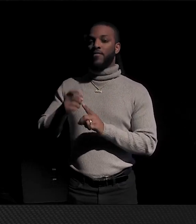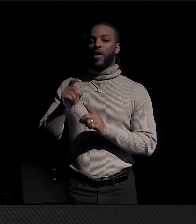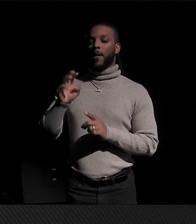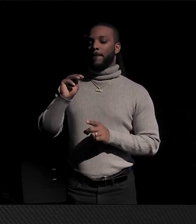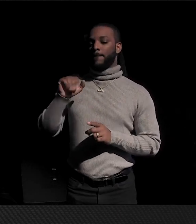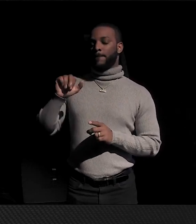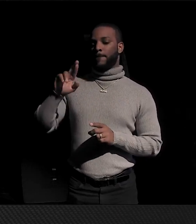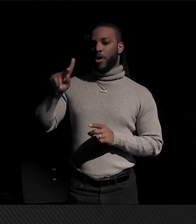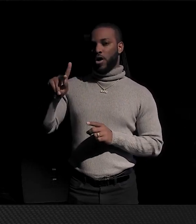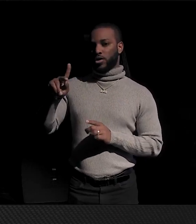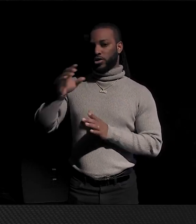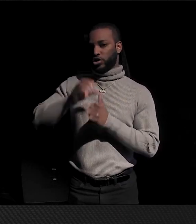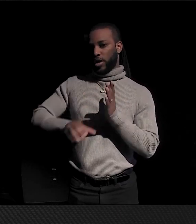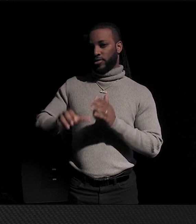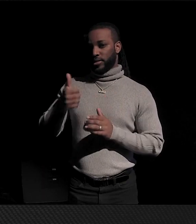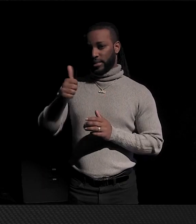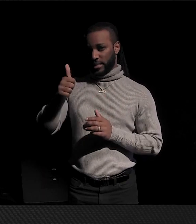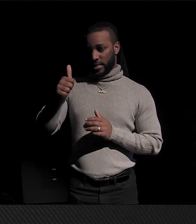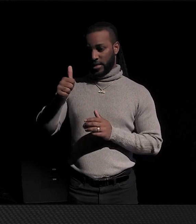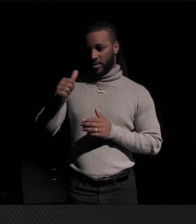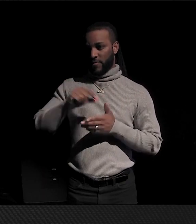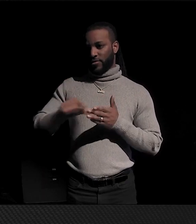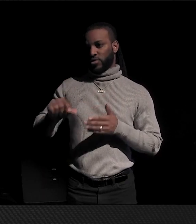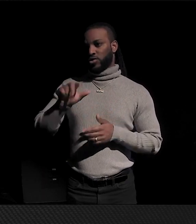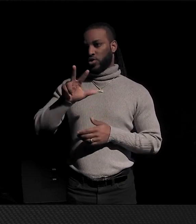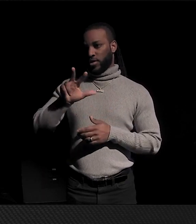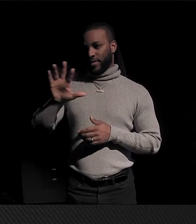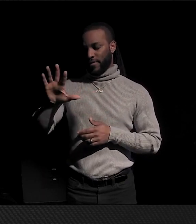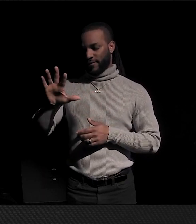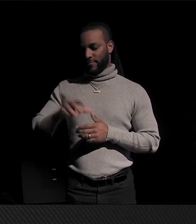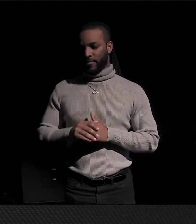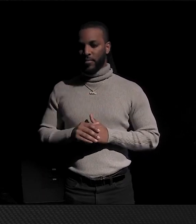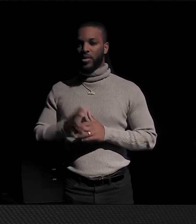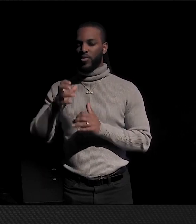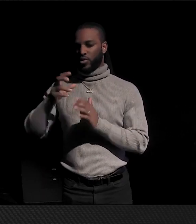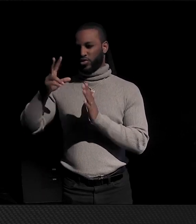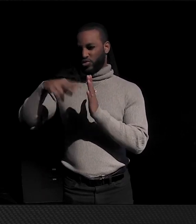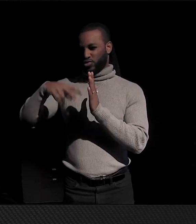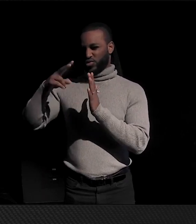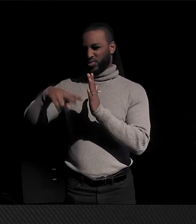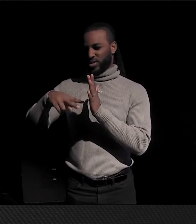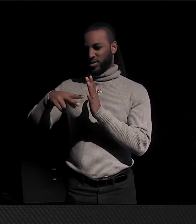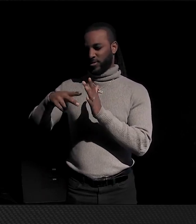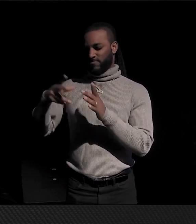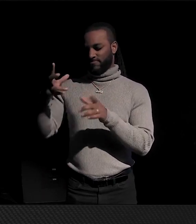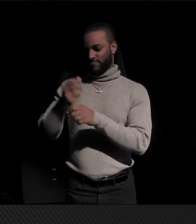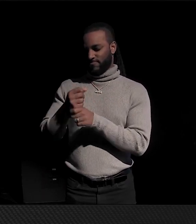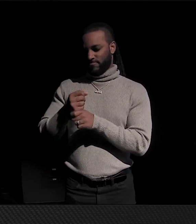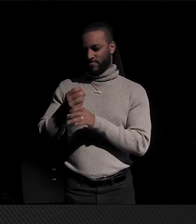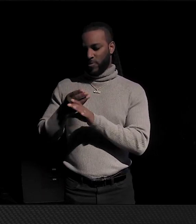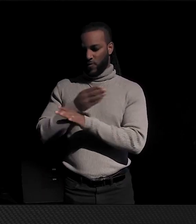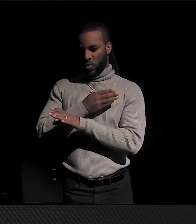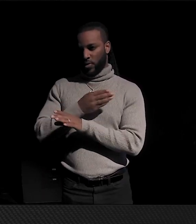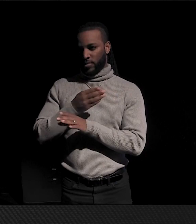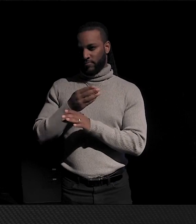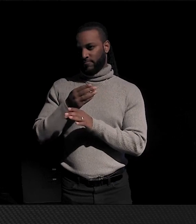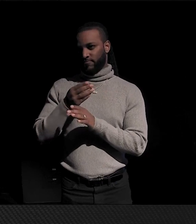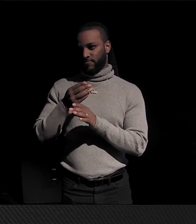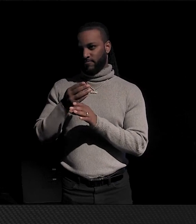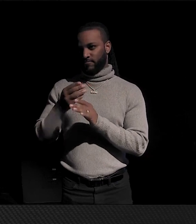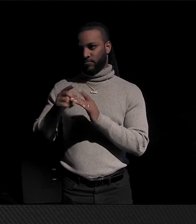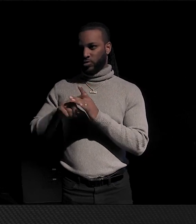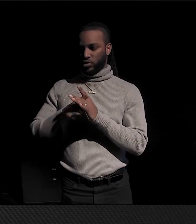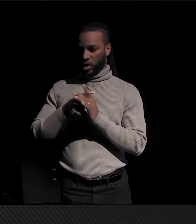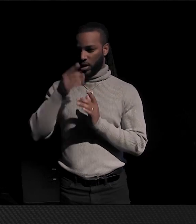Mark chapter 10. Verse 35. I want to read just a small piece of scripture before we enter